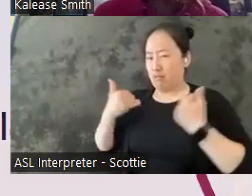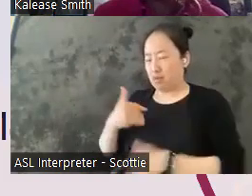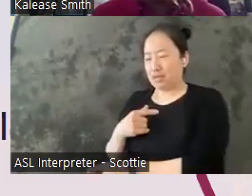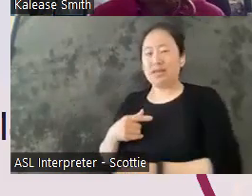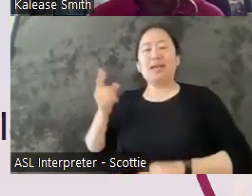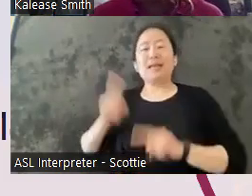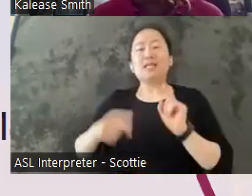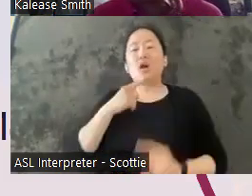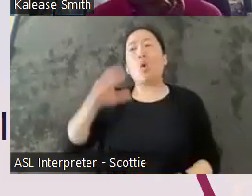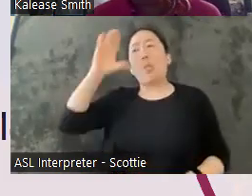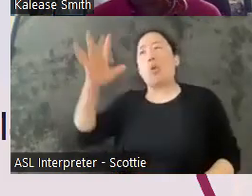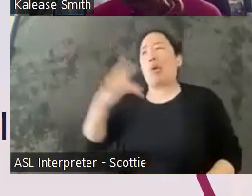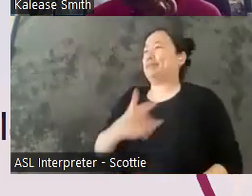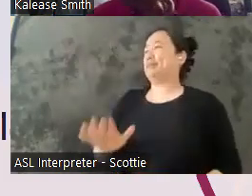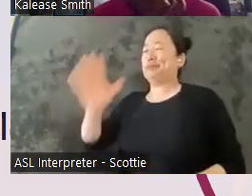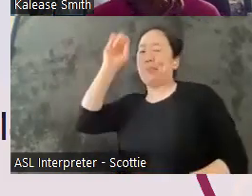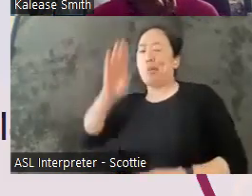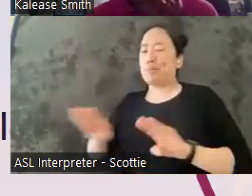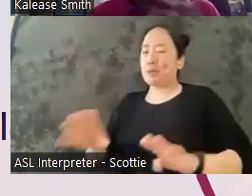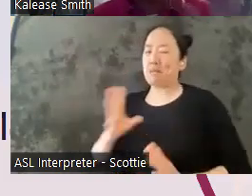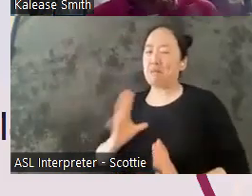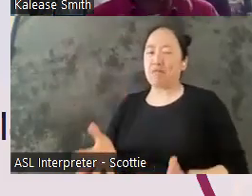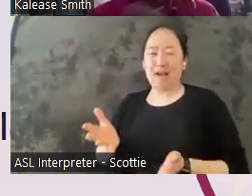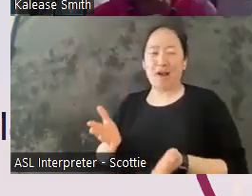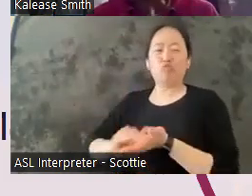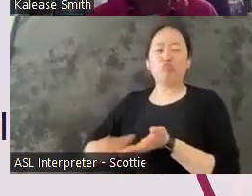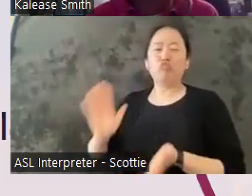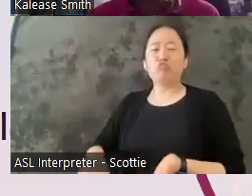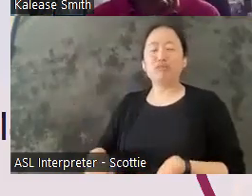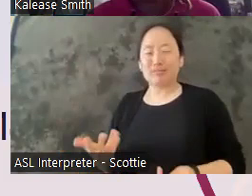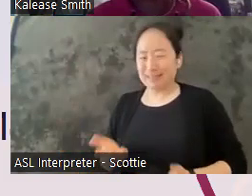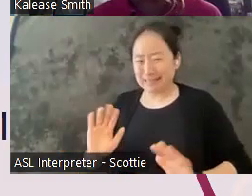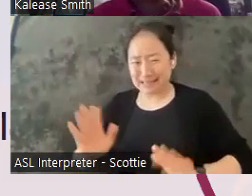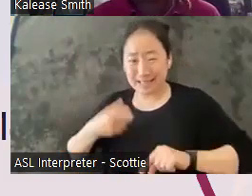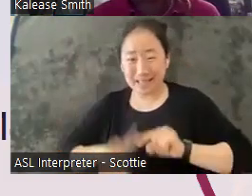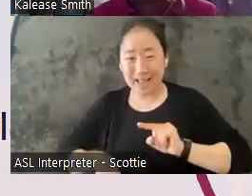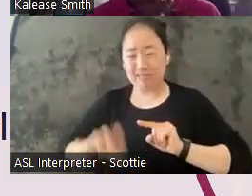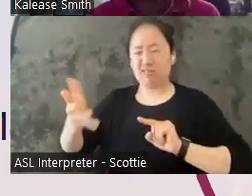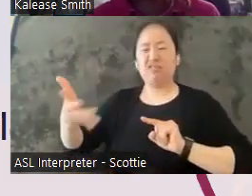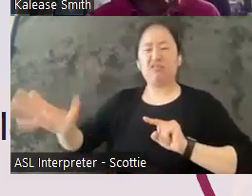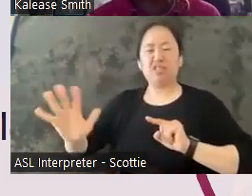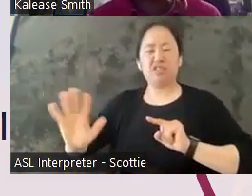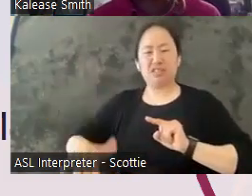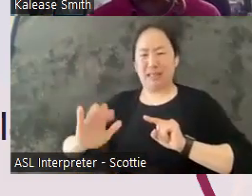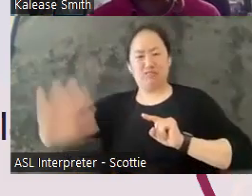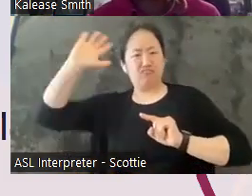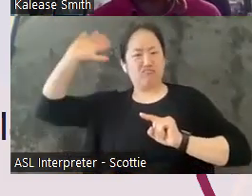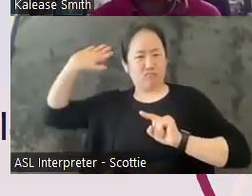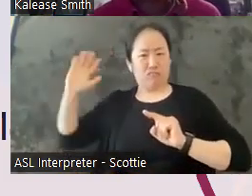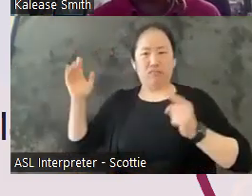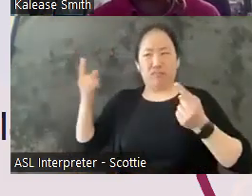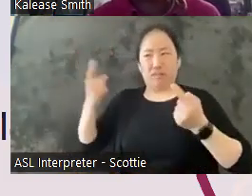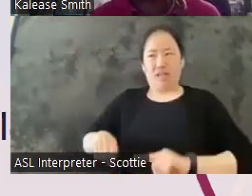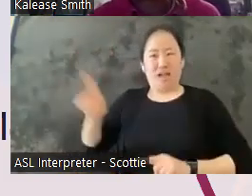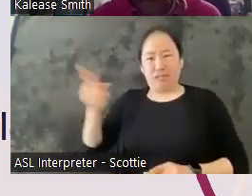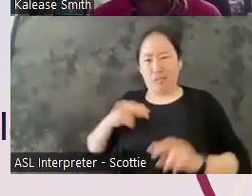you know, that's okay, and excusing behaviors and all that stuff. No, that's in the past. That's what we did in the past, and that did not work. We